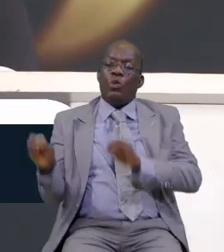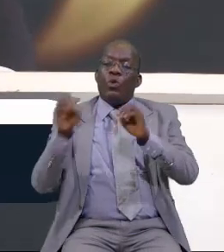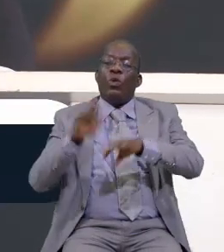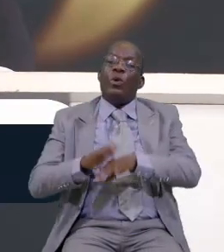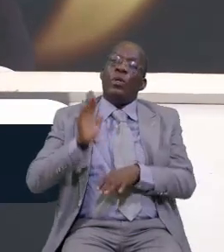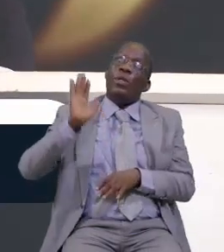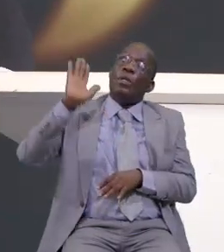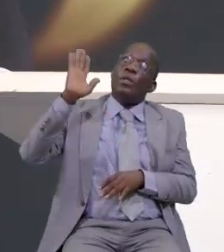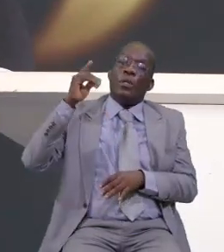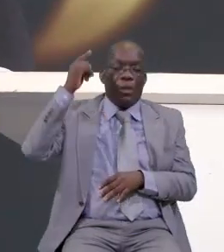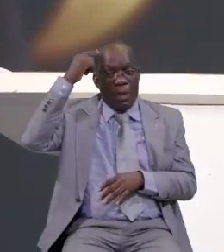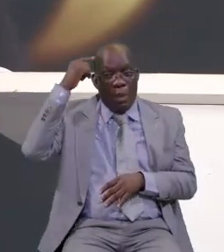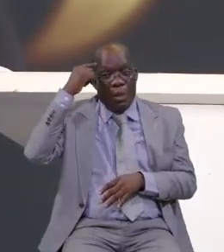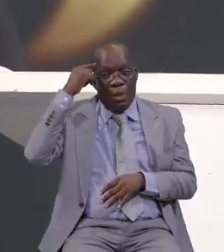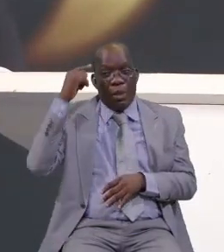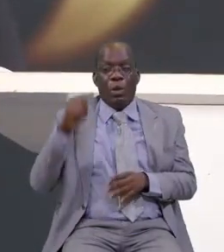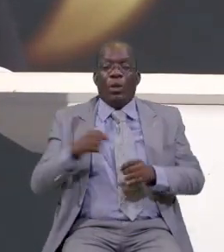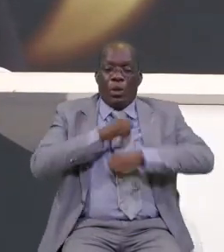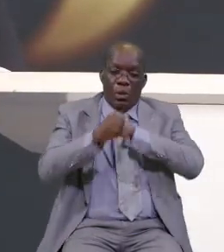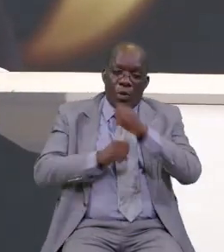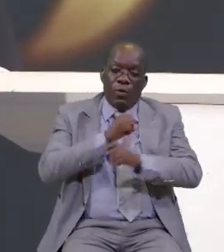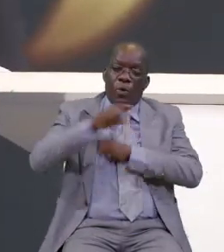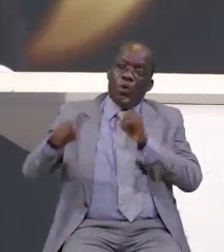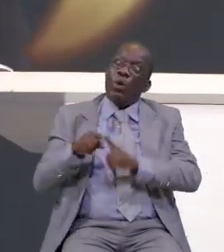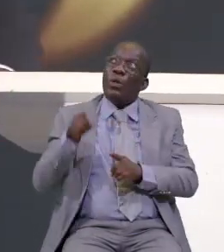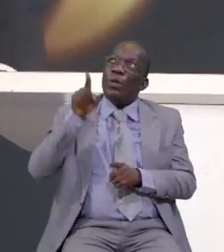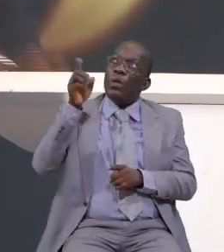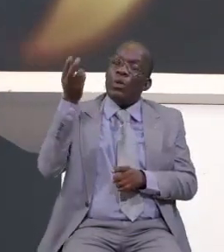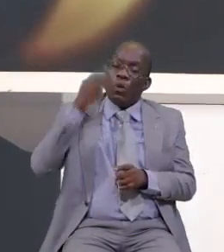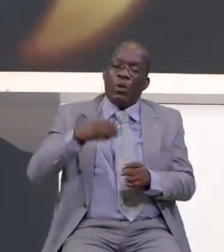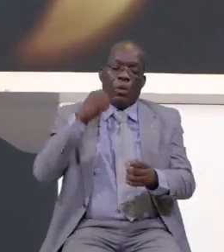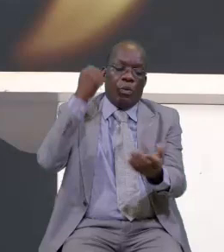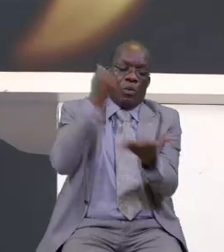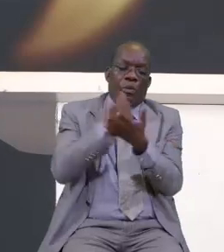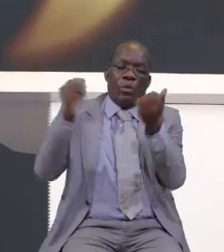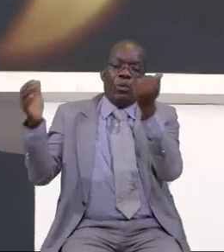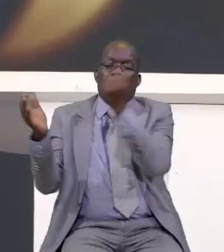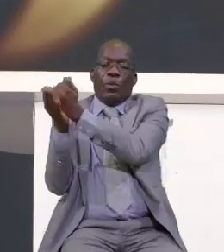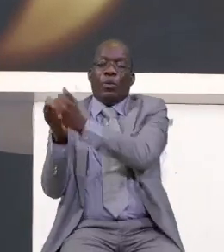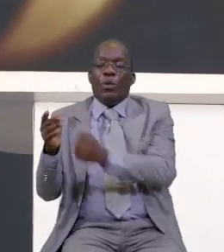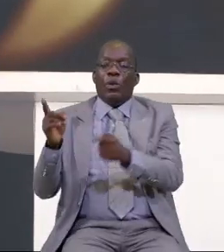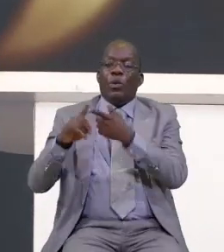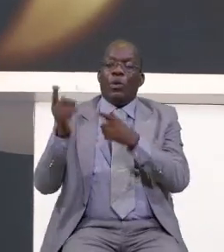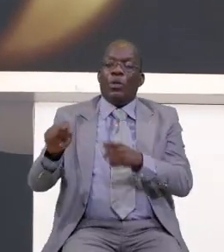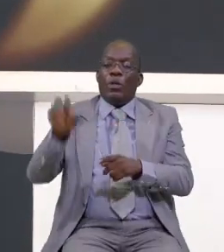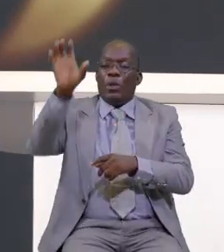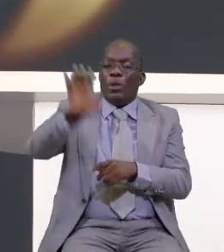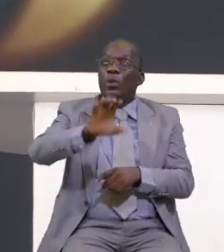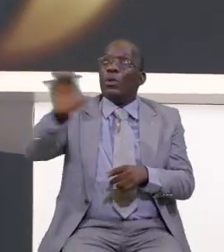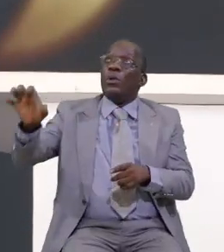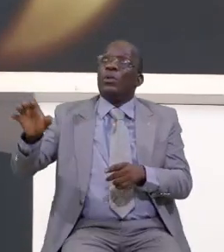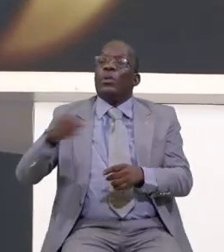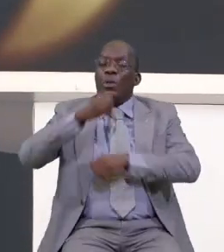was nailed to the cross, suffering. When he shouted, "My God, my God,